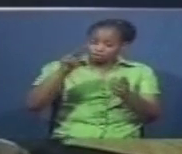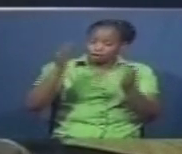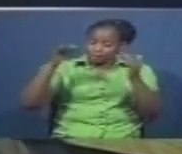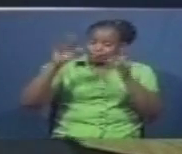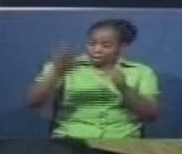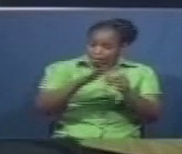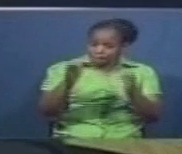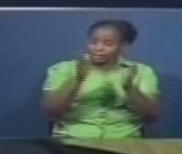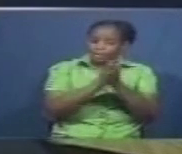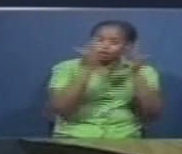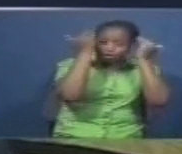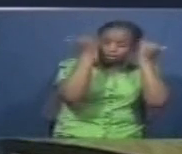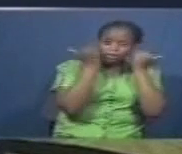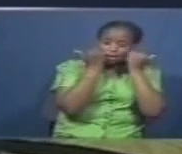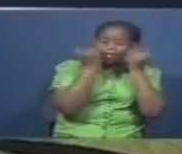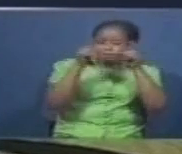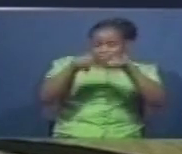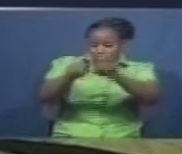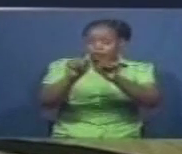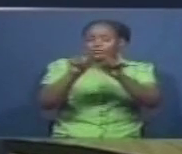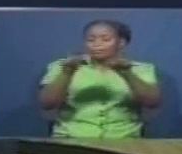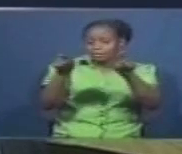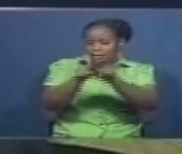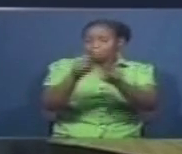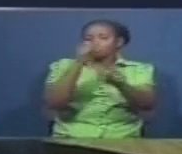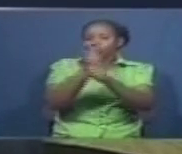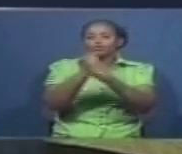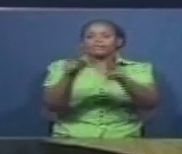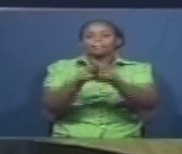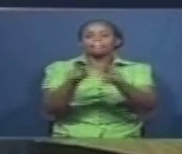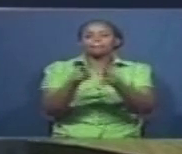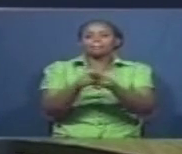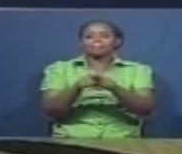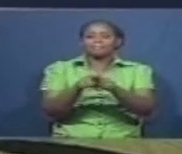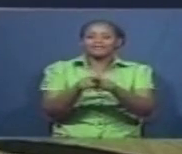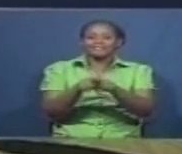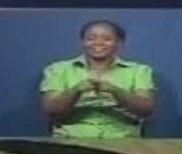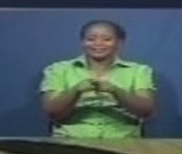the judiciary, will also do the same.